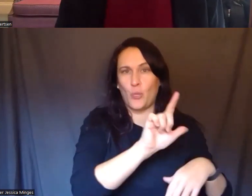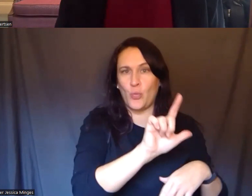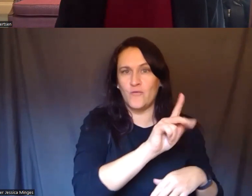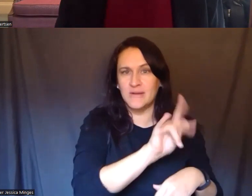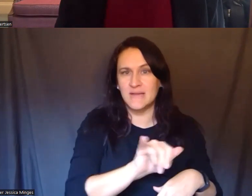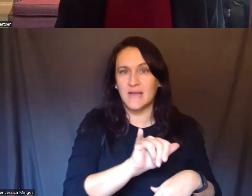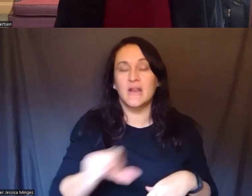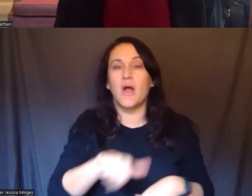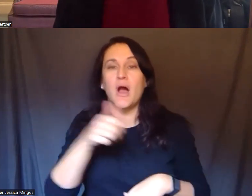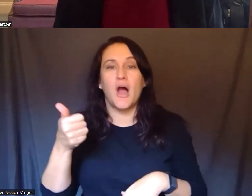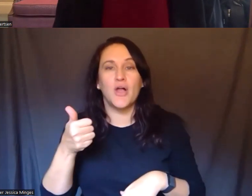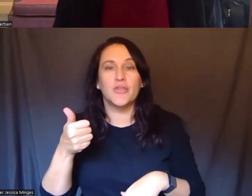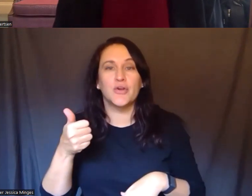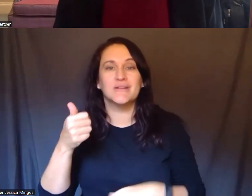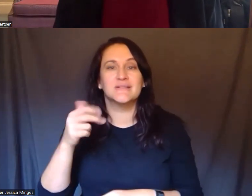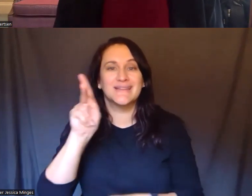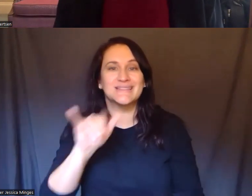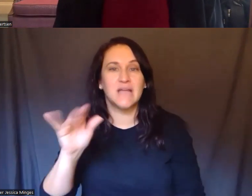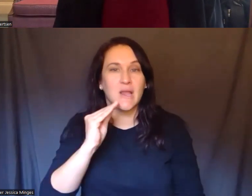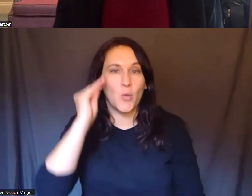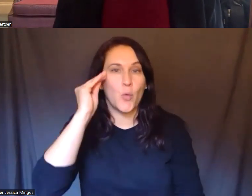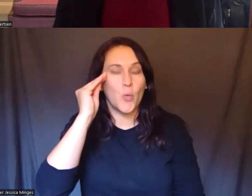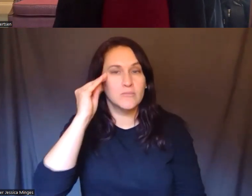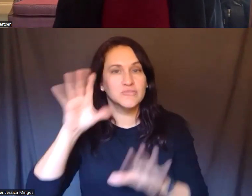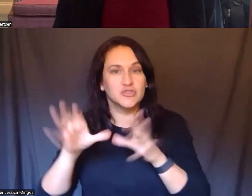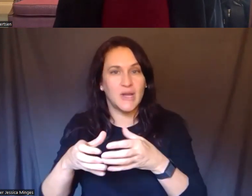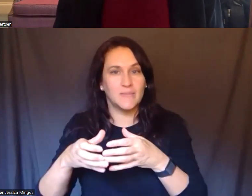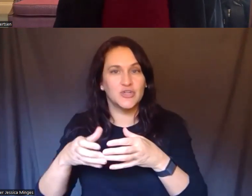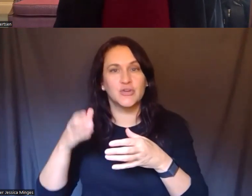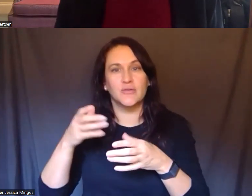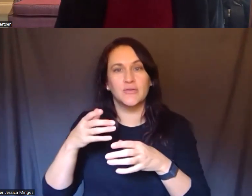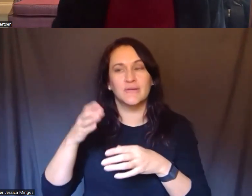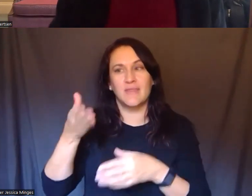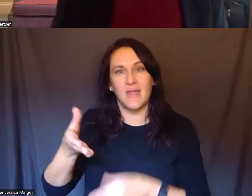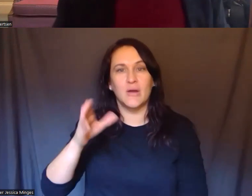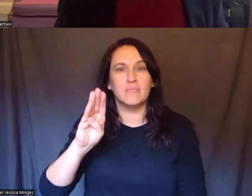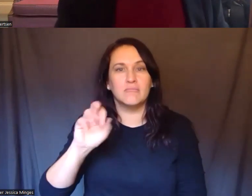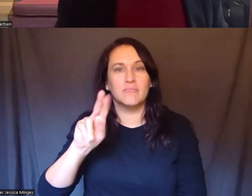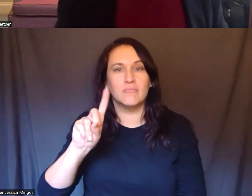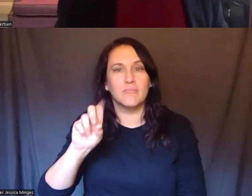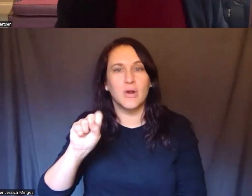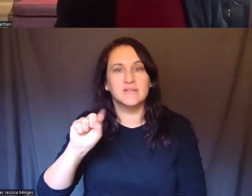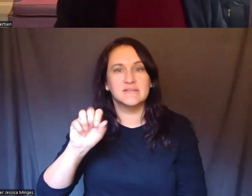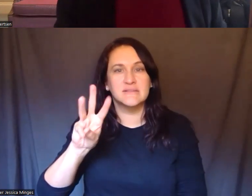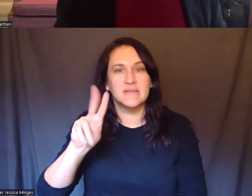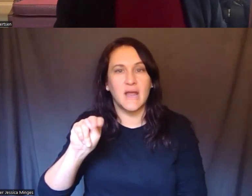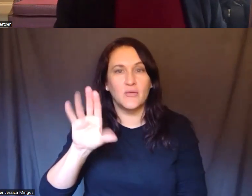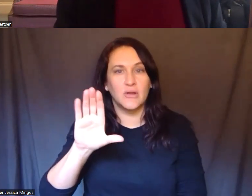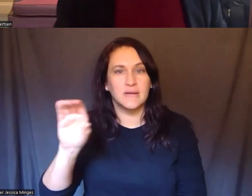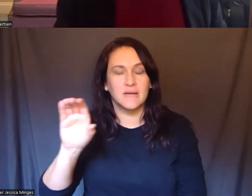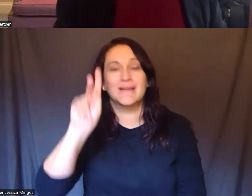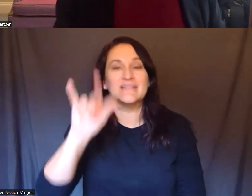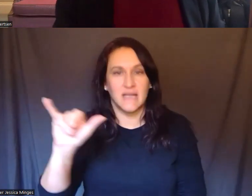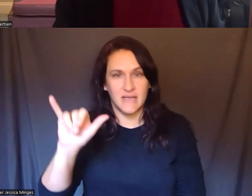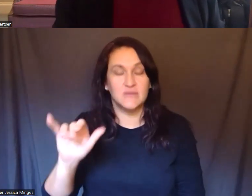is here, Kentucky Home chapter, which is located in Bardstown, Kentucky. Those are 2 active groups. In South